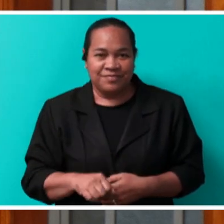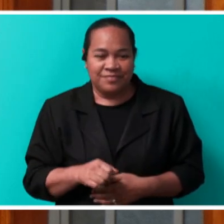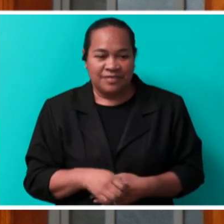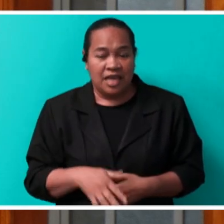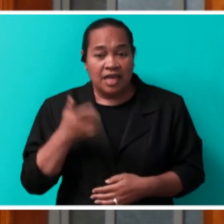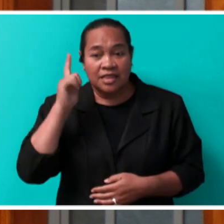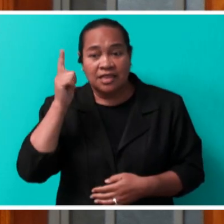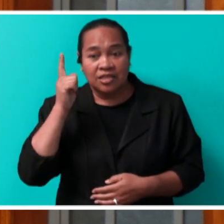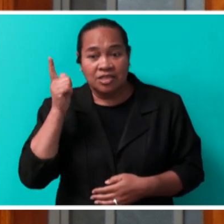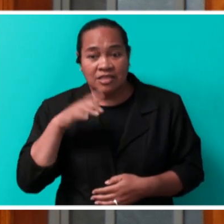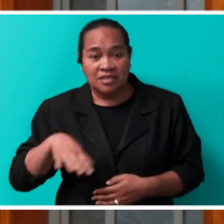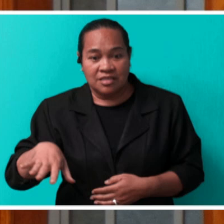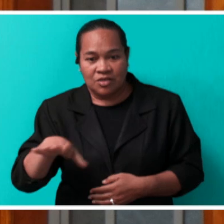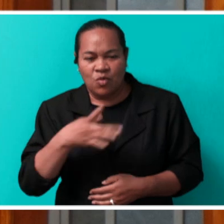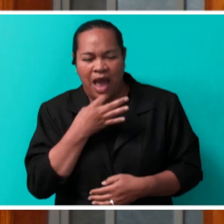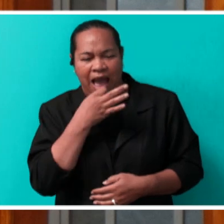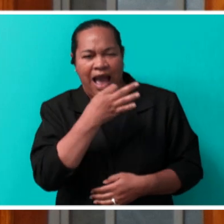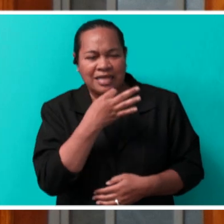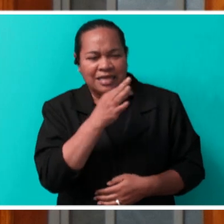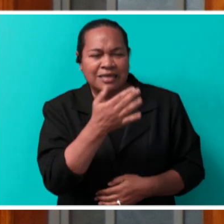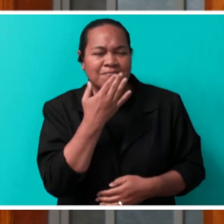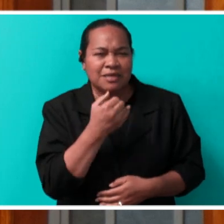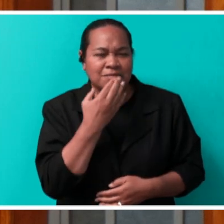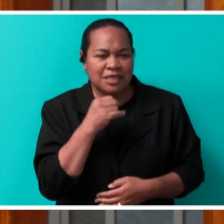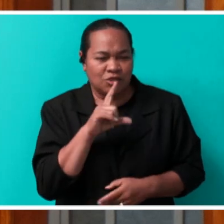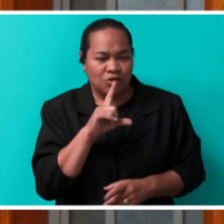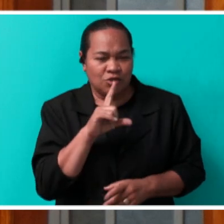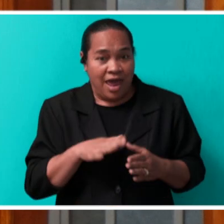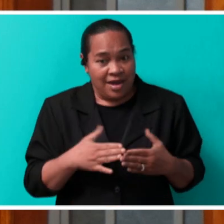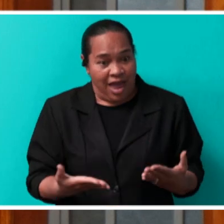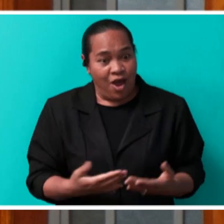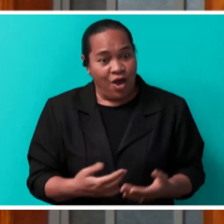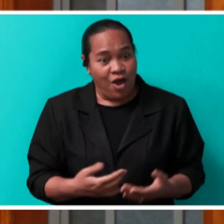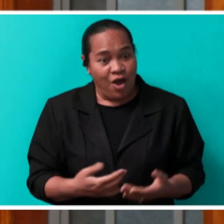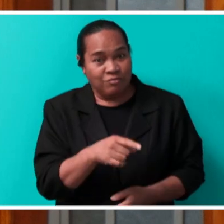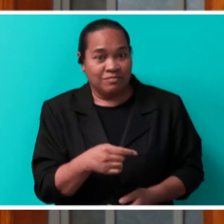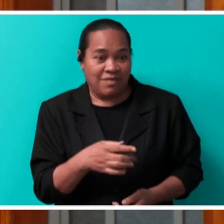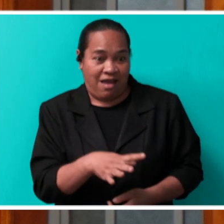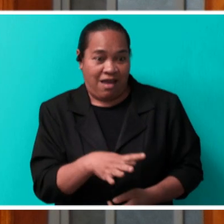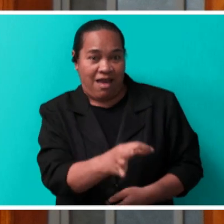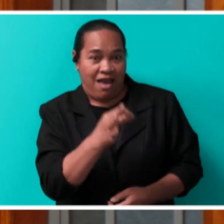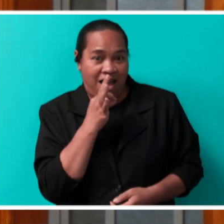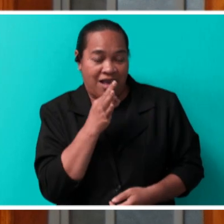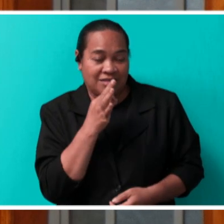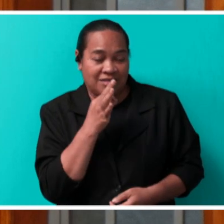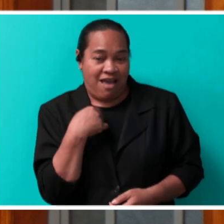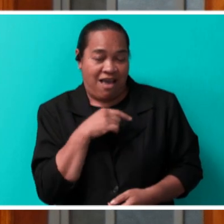were requesting him to do. Now he's taken the opportunity to come and ask